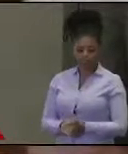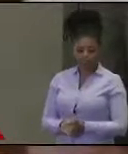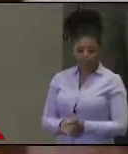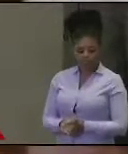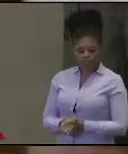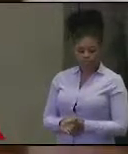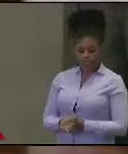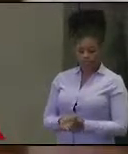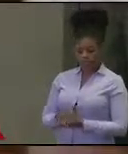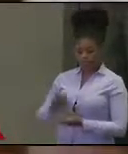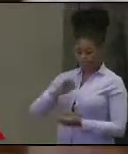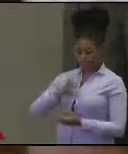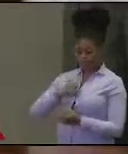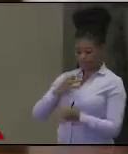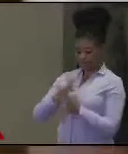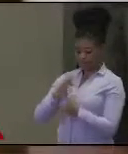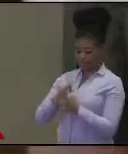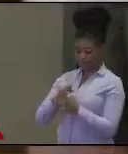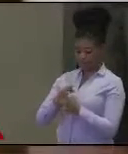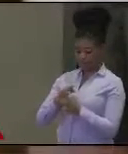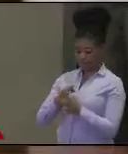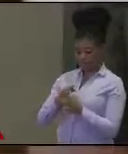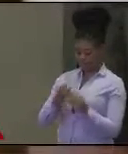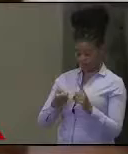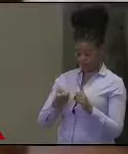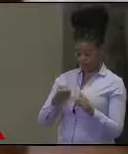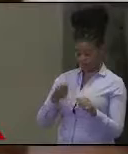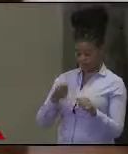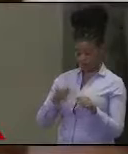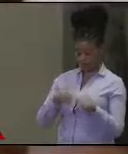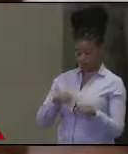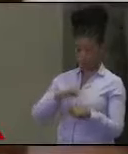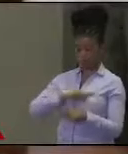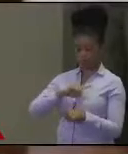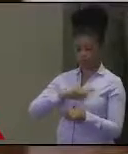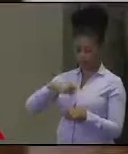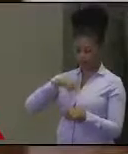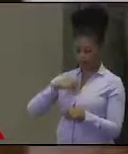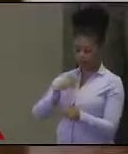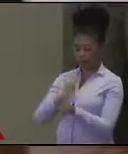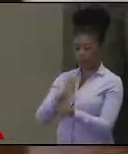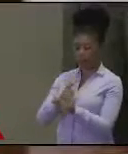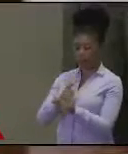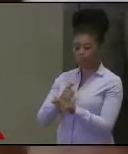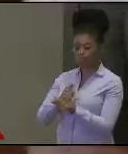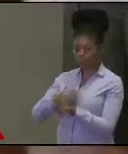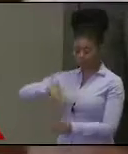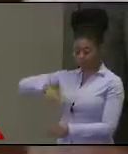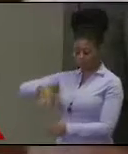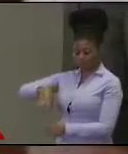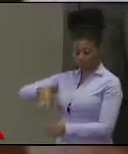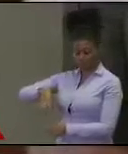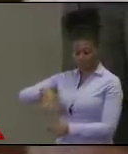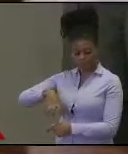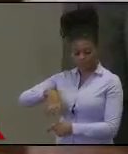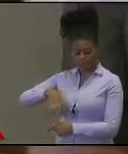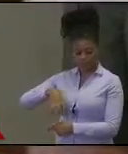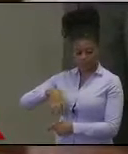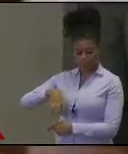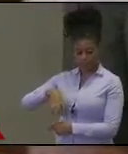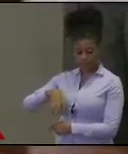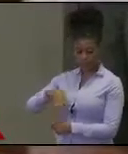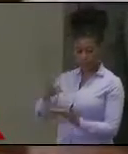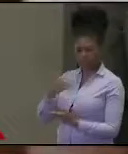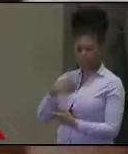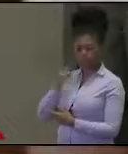Yabona bethu tata ke bona babesuka apha because we're a labor sending province. Mhlambe fihlane yakodwa noba wayibhaqa